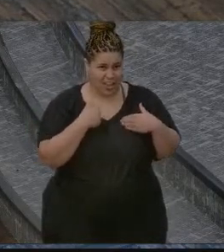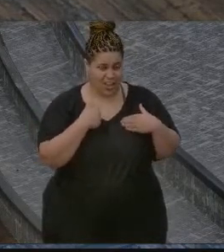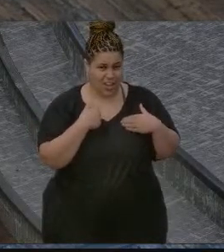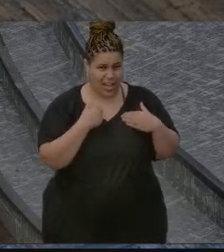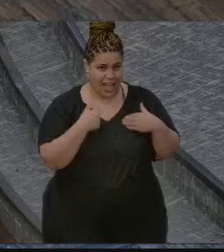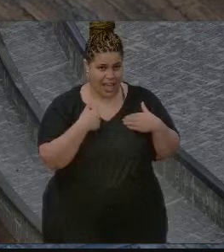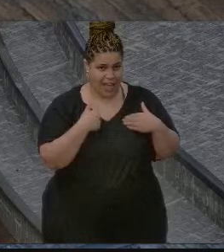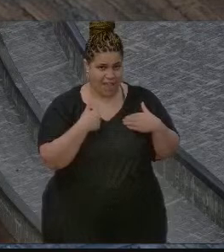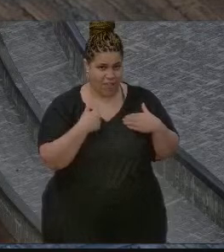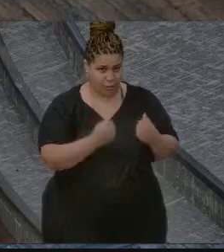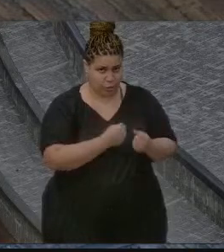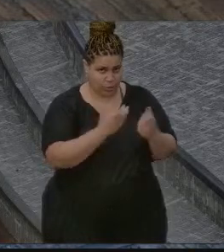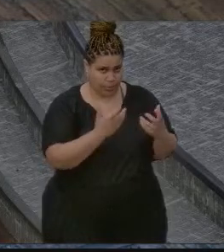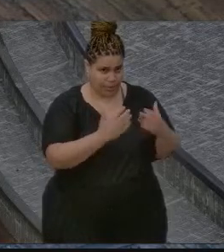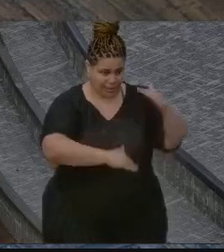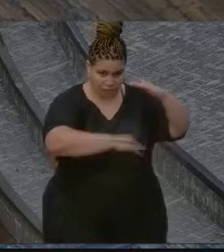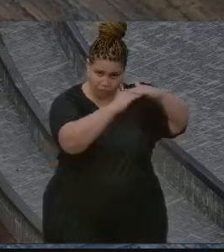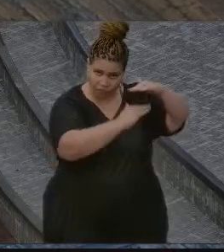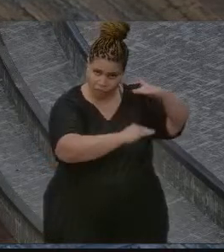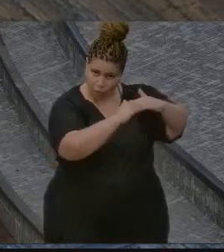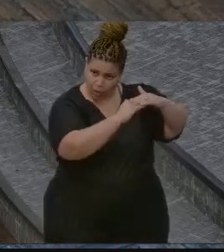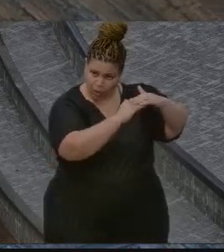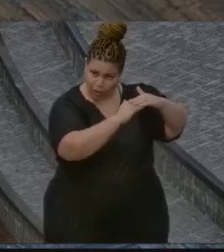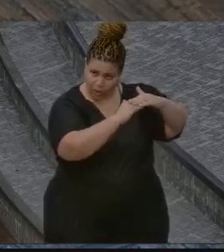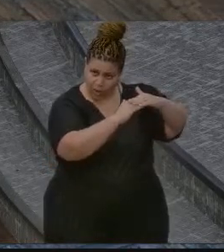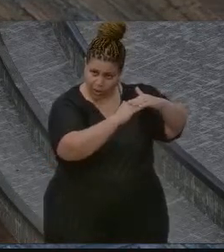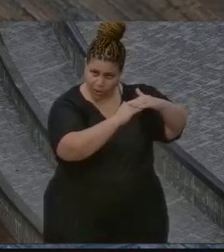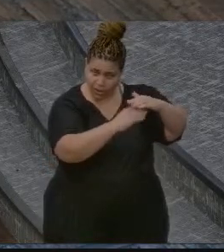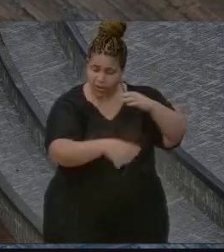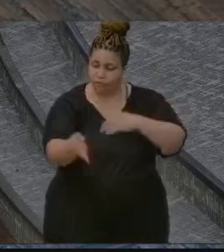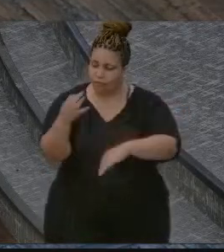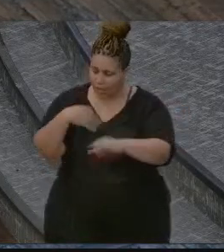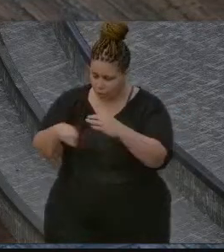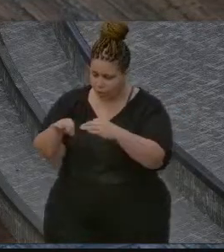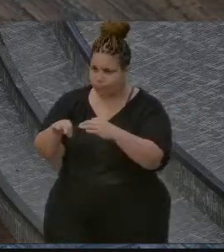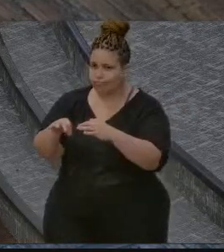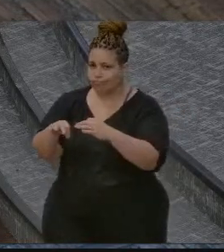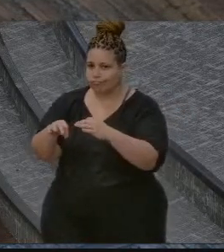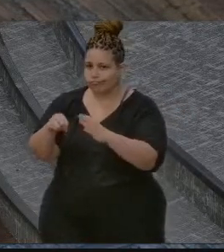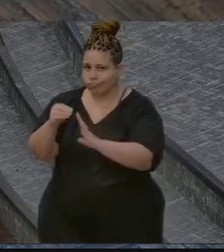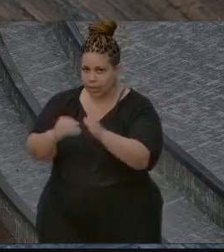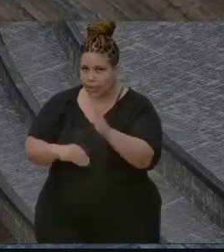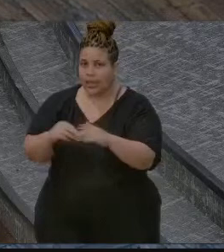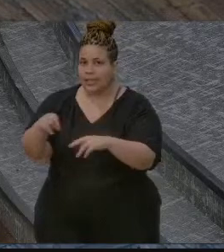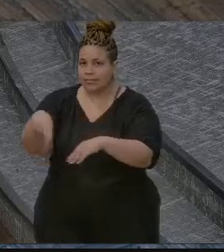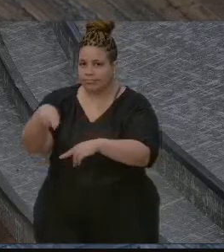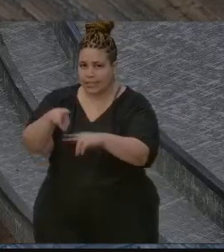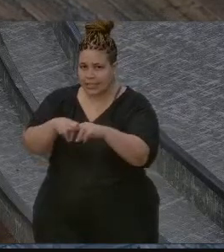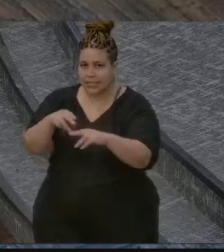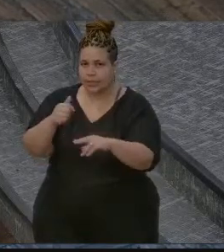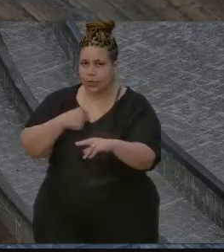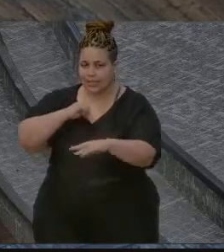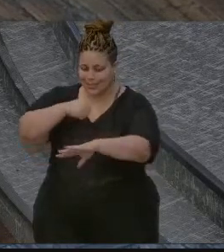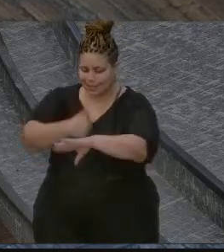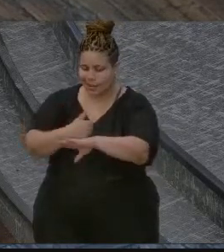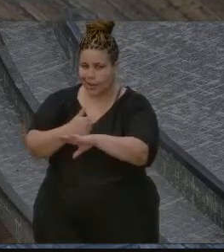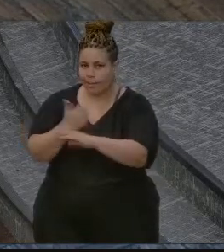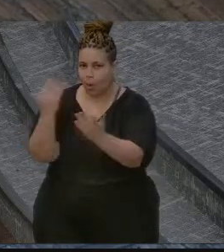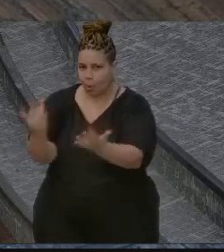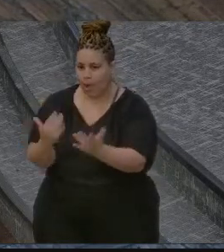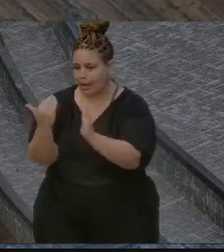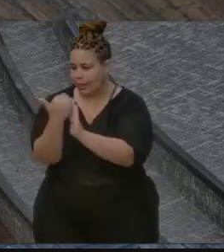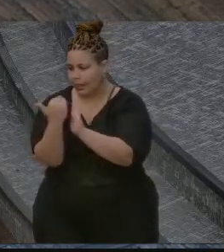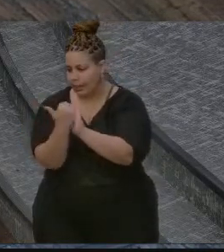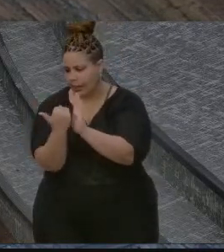We, in fact, have filled our seats, but as always, we maintain a waiting list, and as we have students who